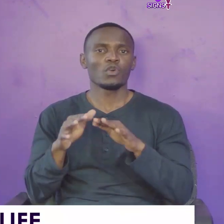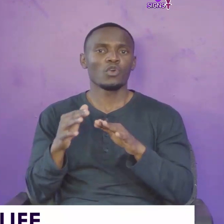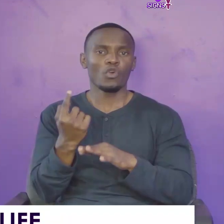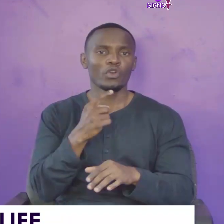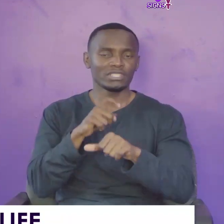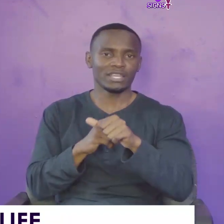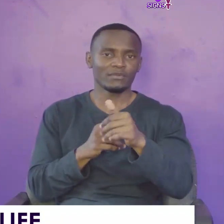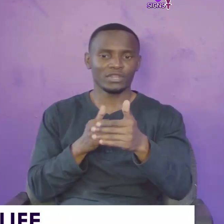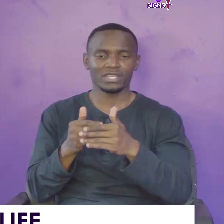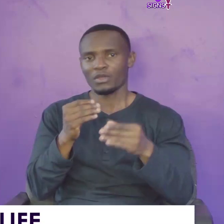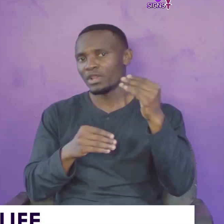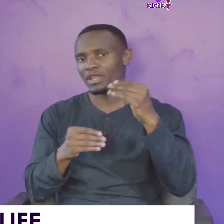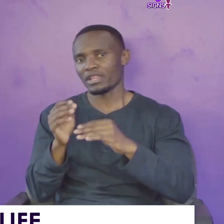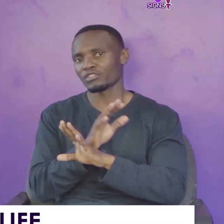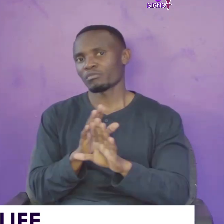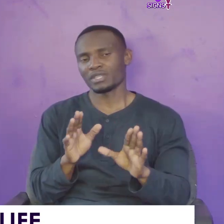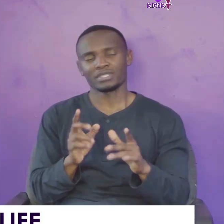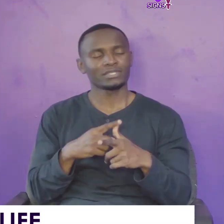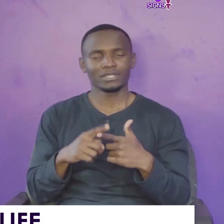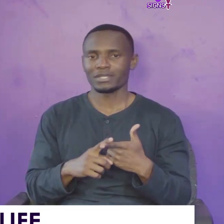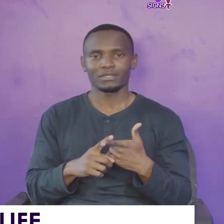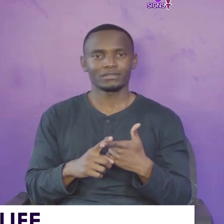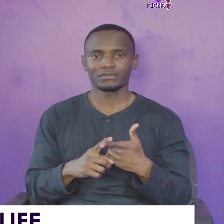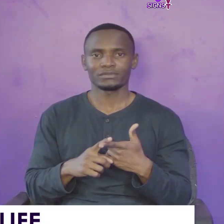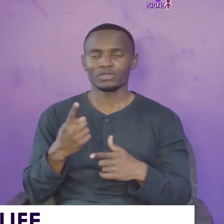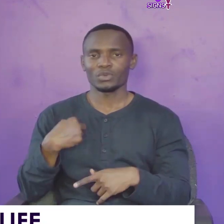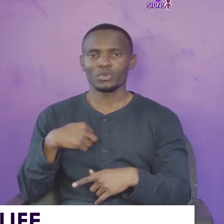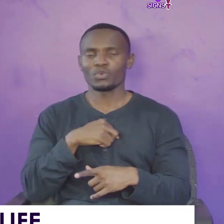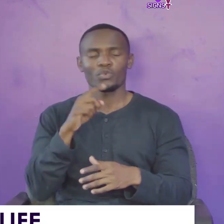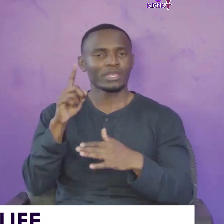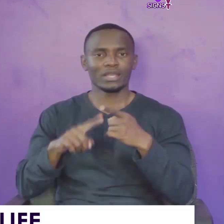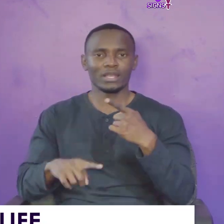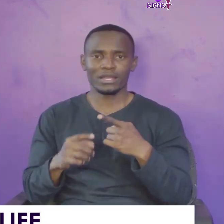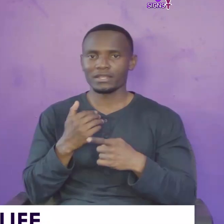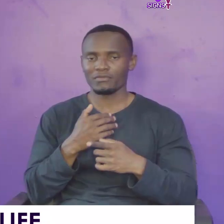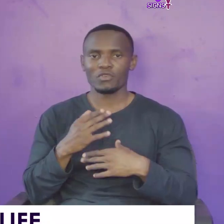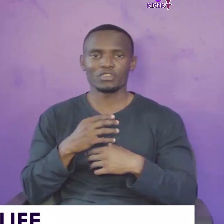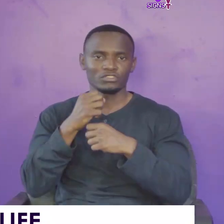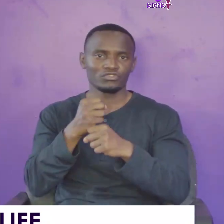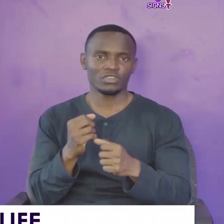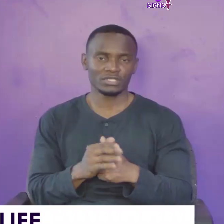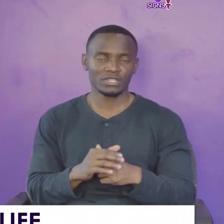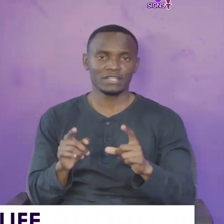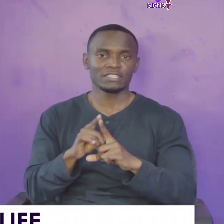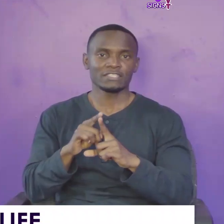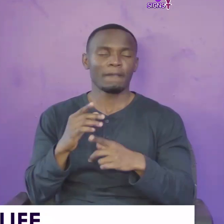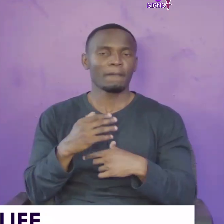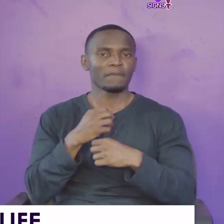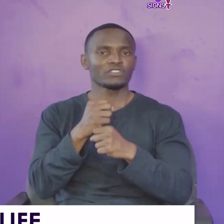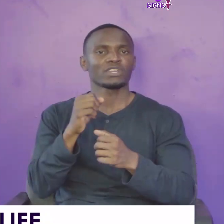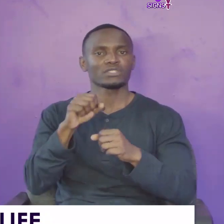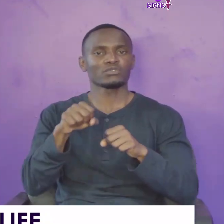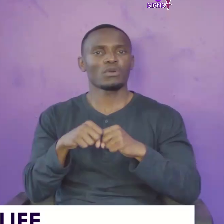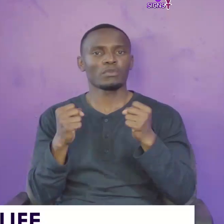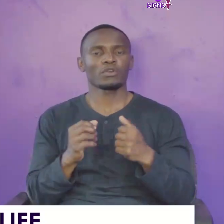getting close to another election, then we cannot develop trust. So trust is broken. That is one of the consequences. Okay. And not just